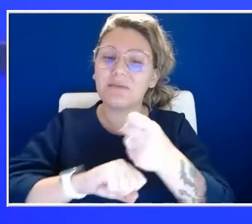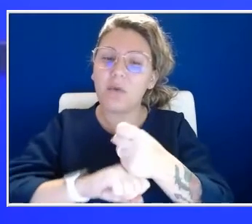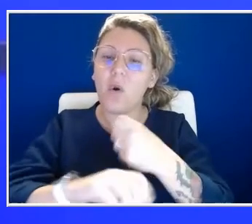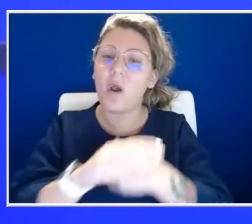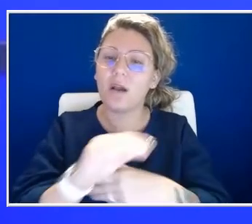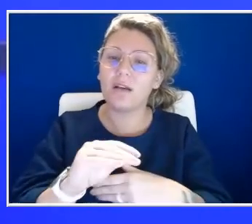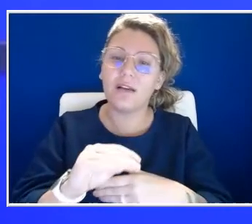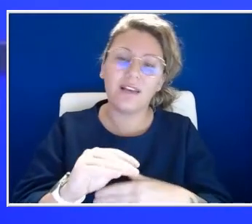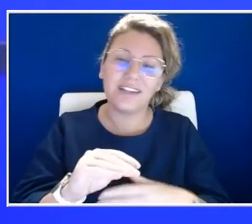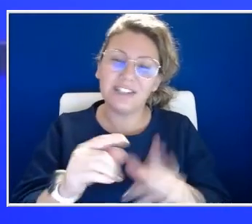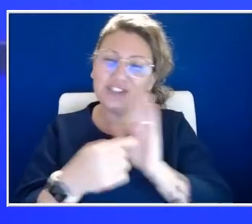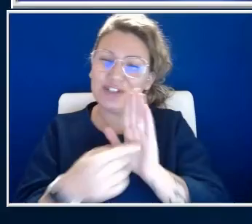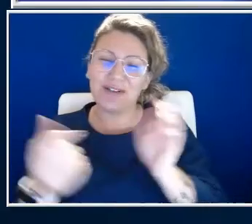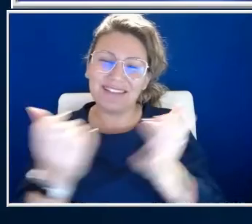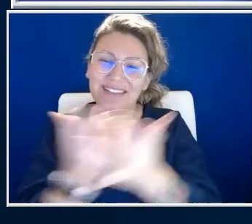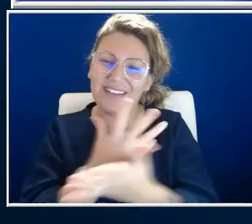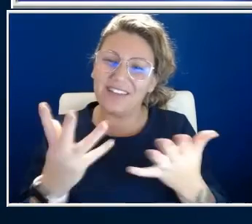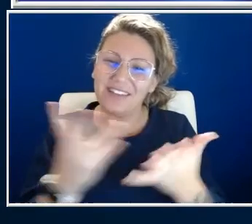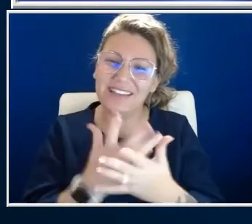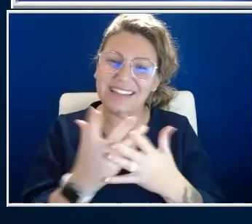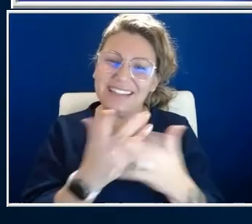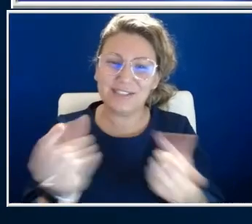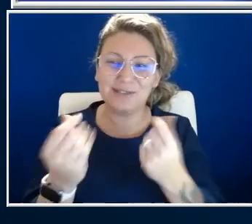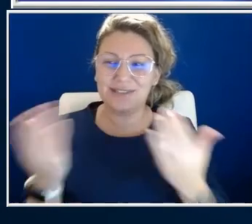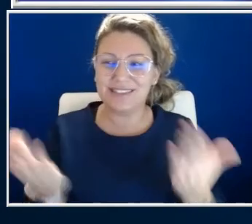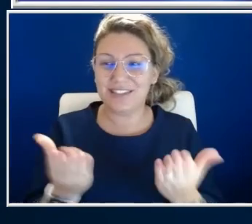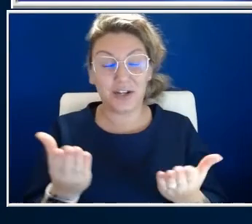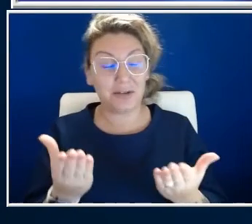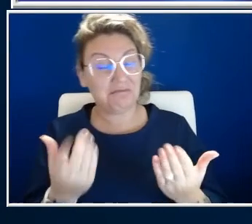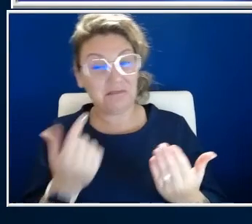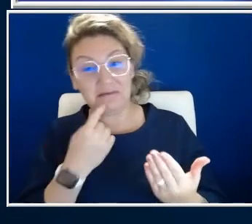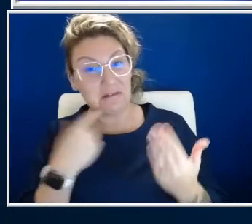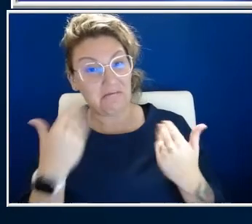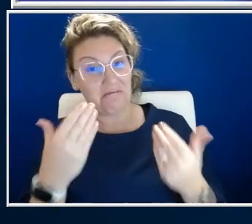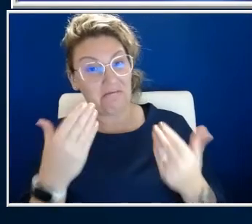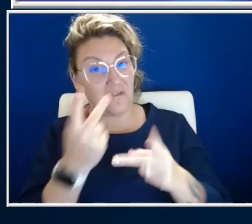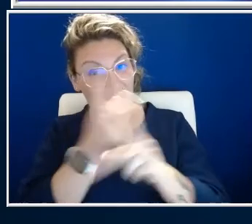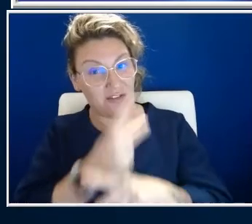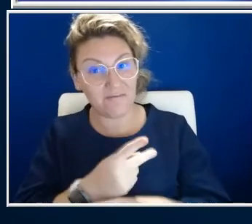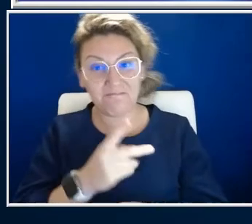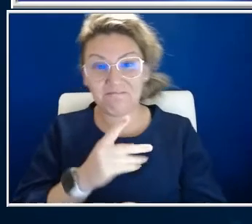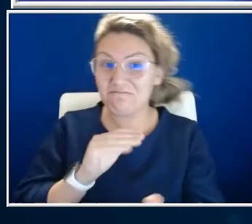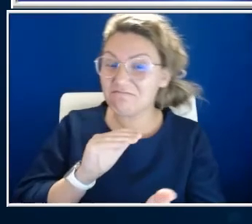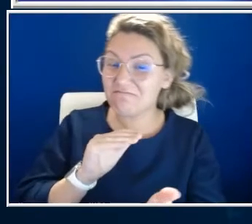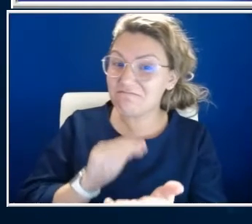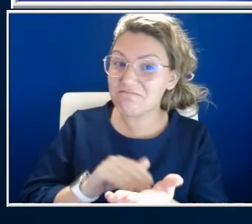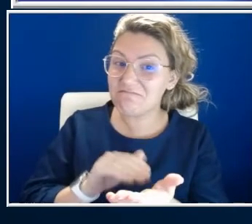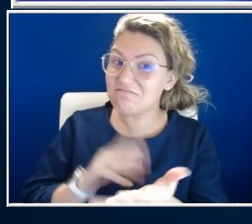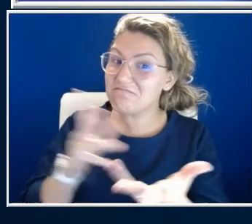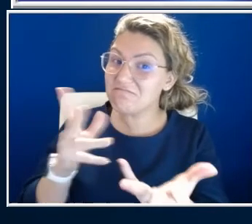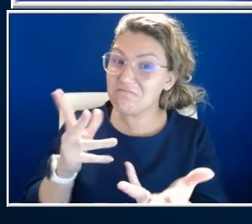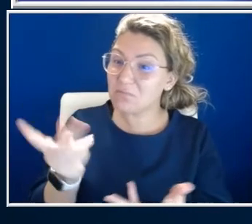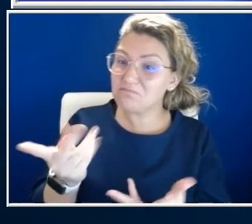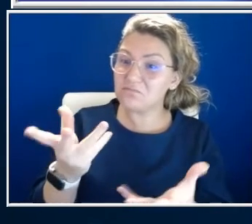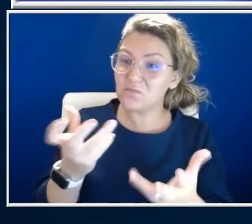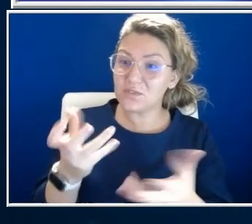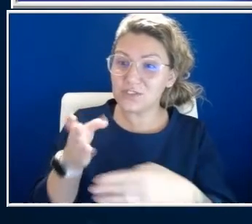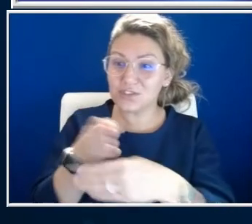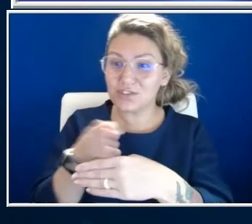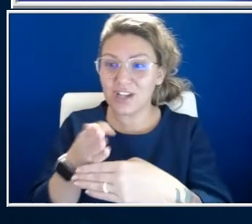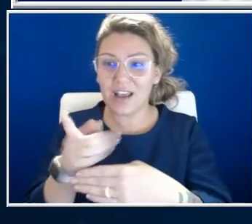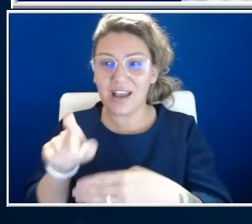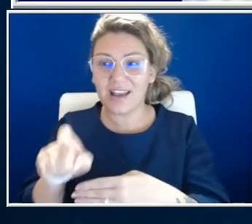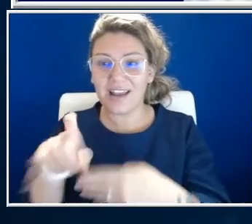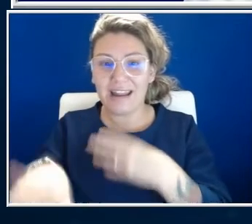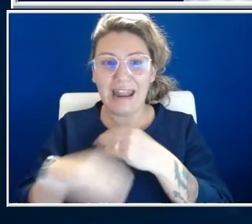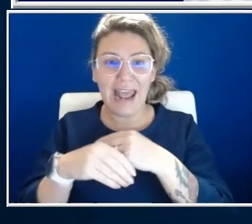embodies everybody did here. Go figure it out. That's what we do. Dr. Holzbein, any other final thoughts you want to share with us today? And I'm sorry, I had to add that because